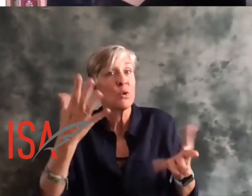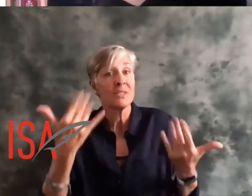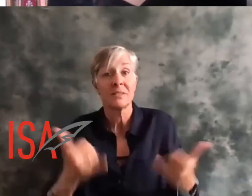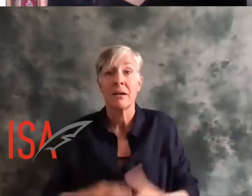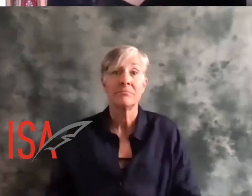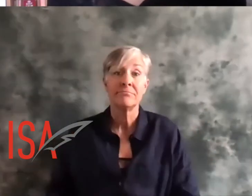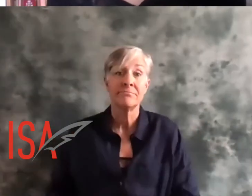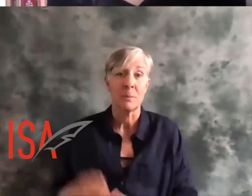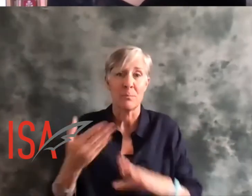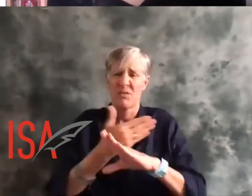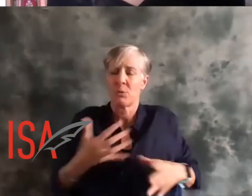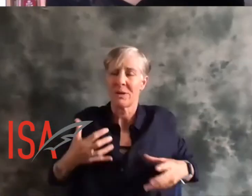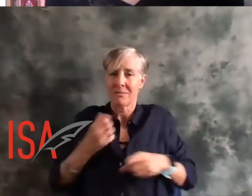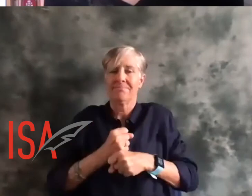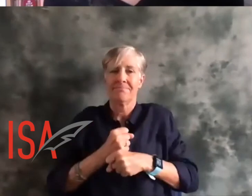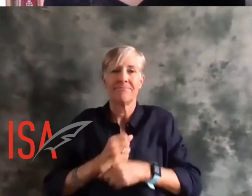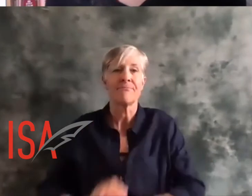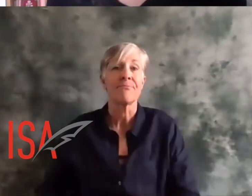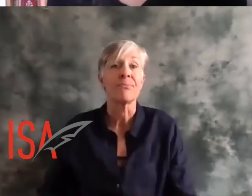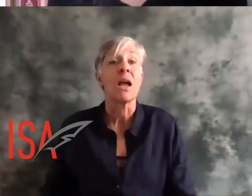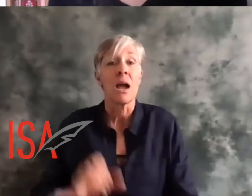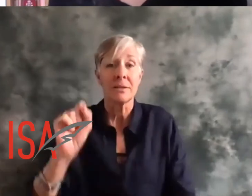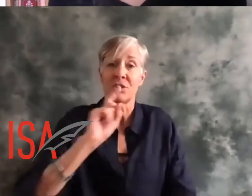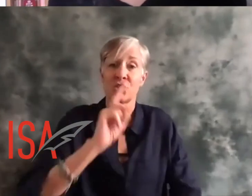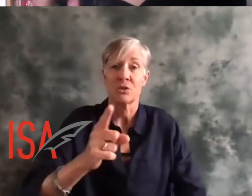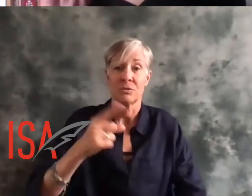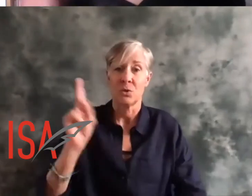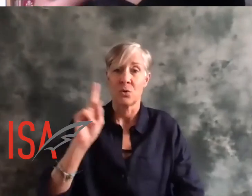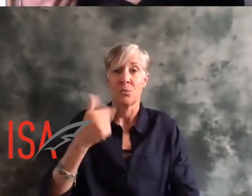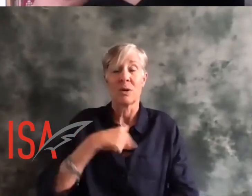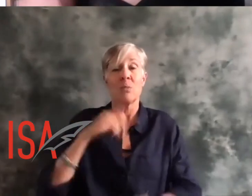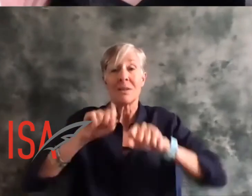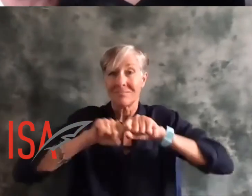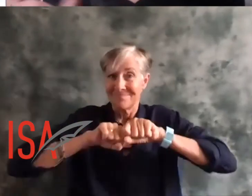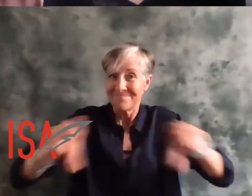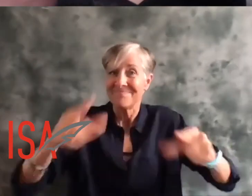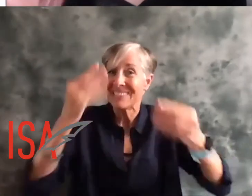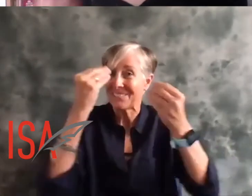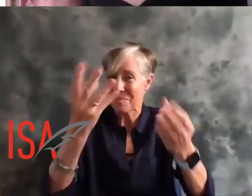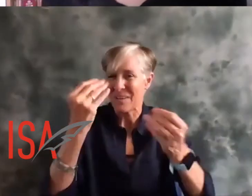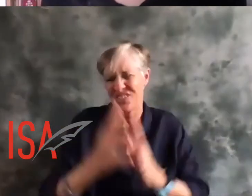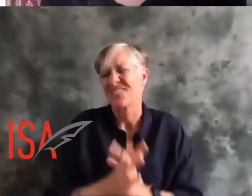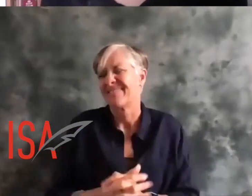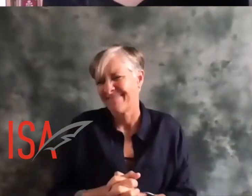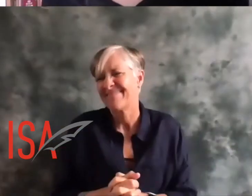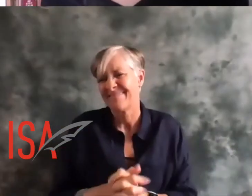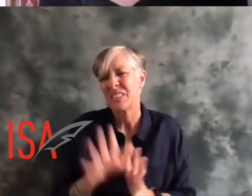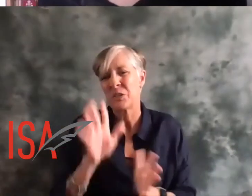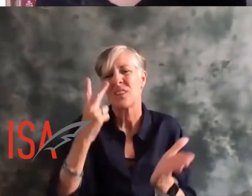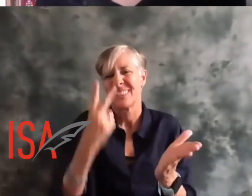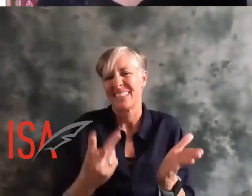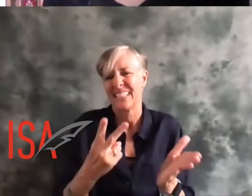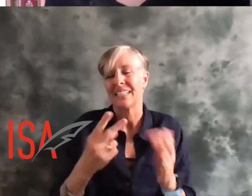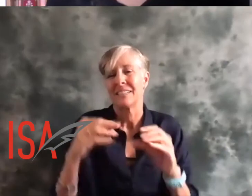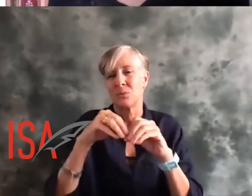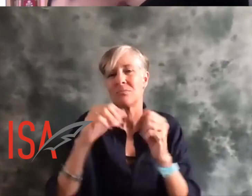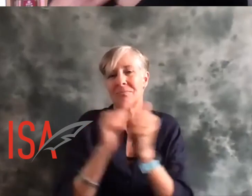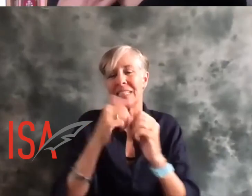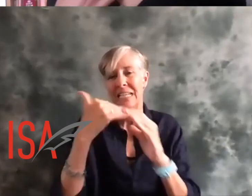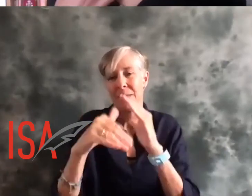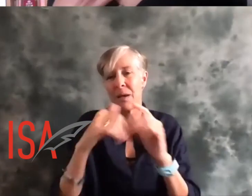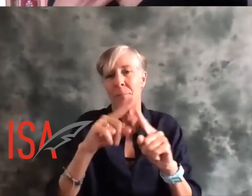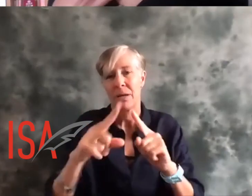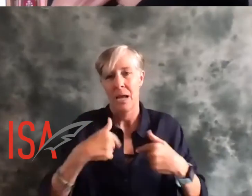share before we wrap it up? Yeah, sure. We're going to be sending you information, so you'll see that in the email. But